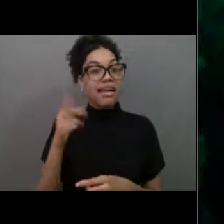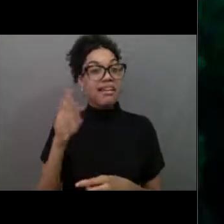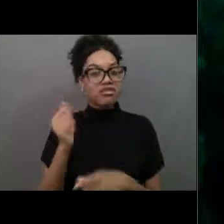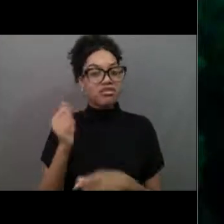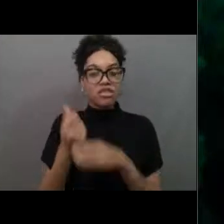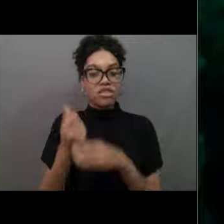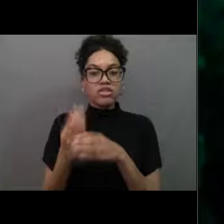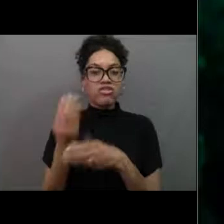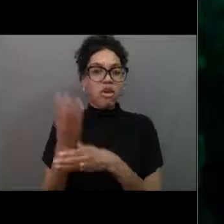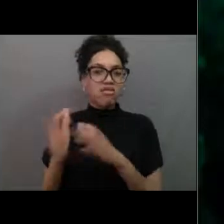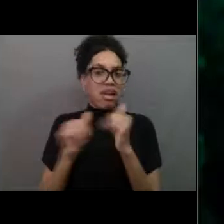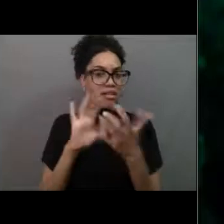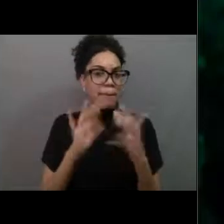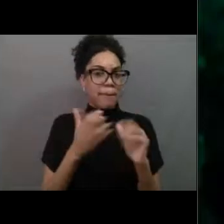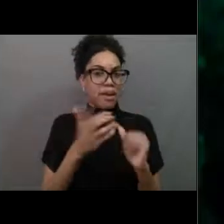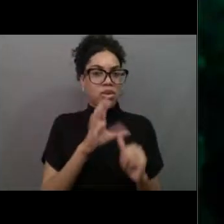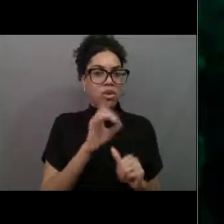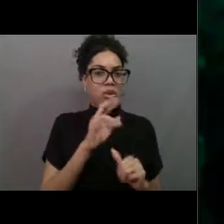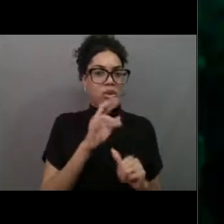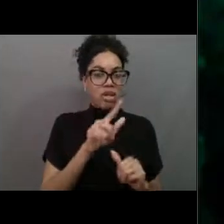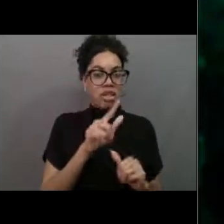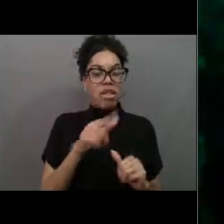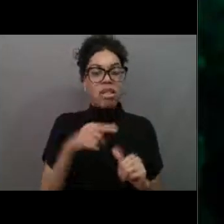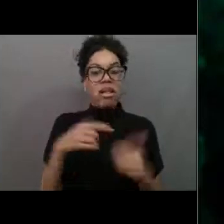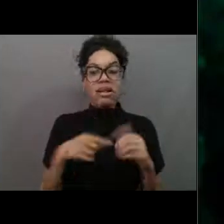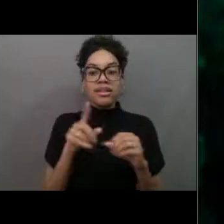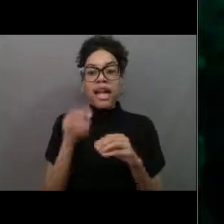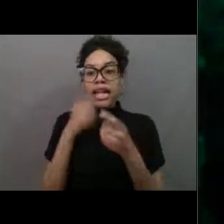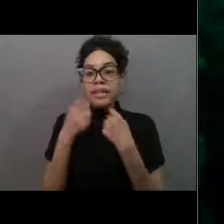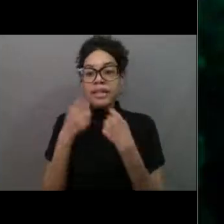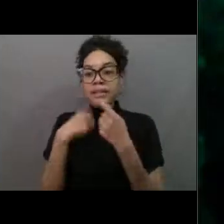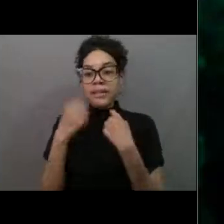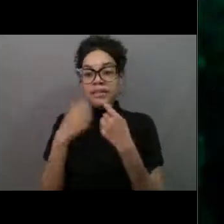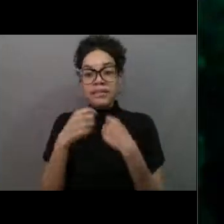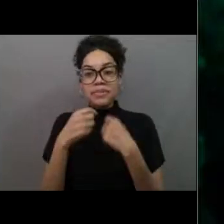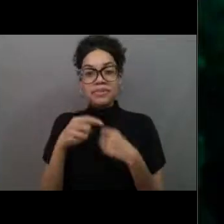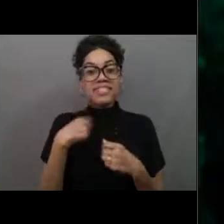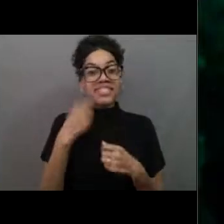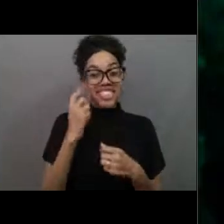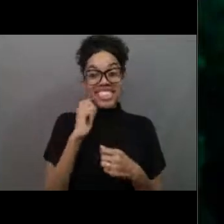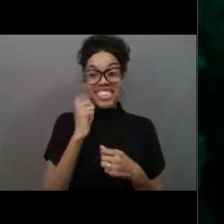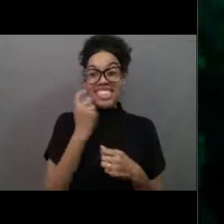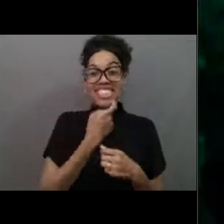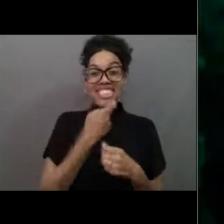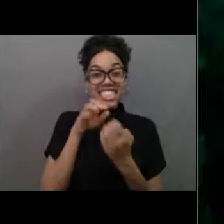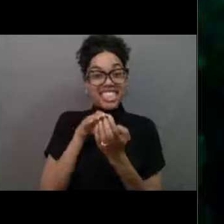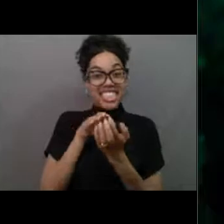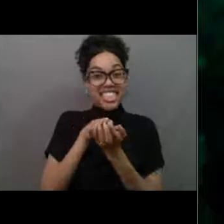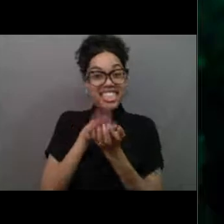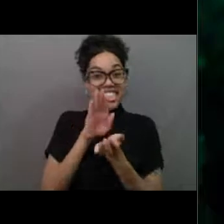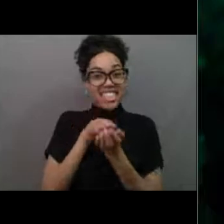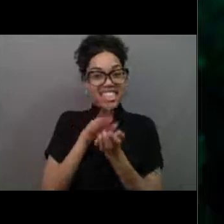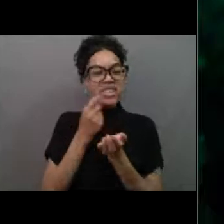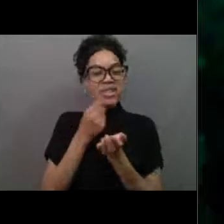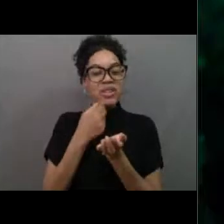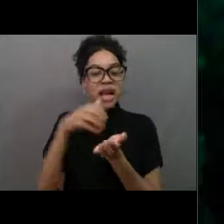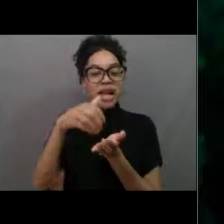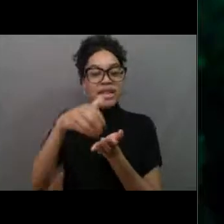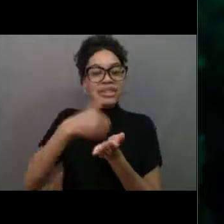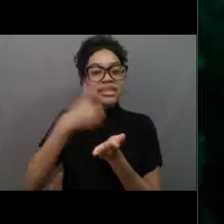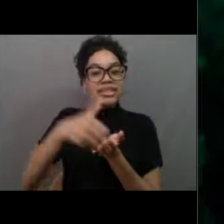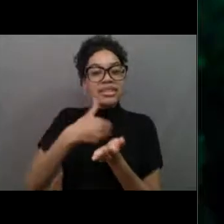eating it, we'd have algae reefs instead of coral reefs. Parrotfish are named for their beak-like teeth that you see here. They're used to scrape the algae from the reef,